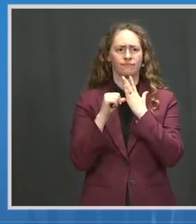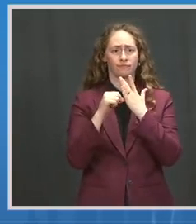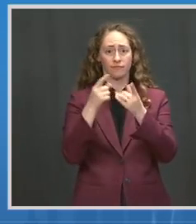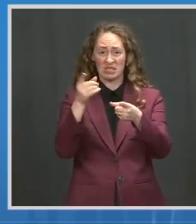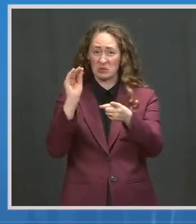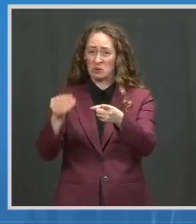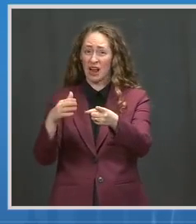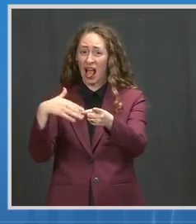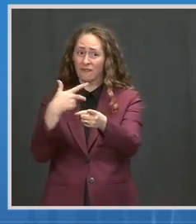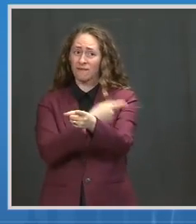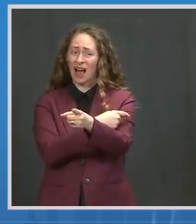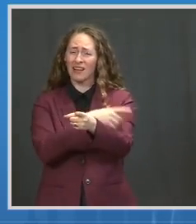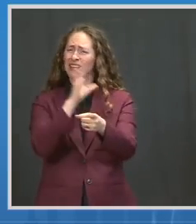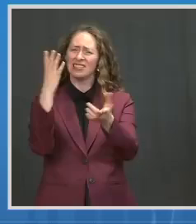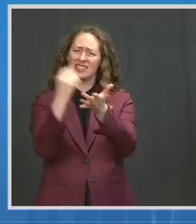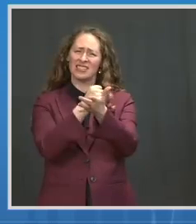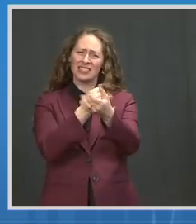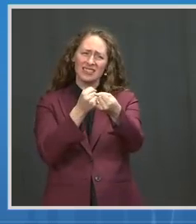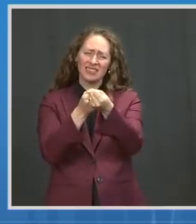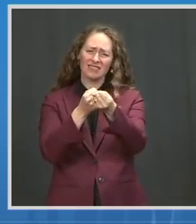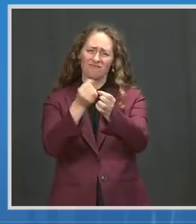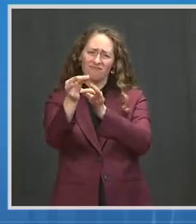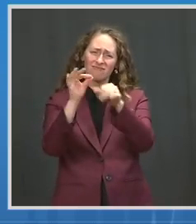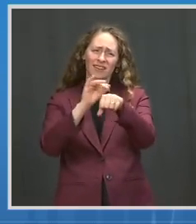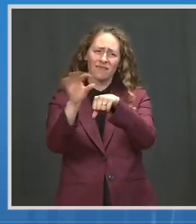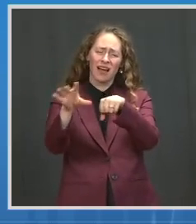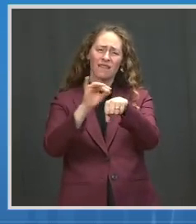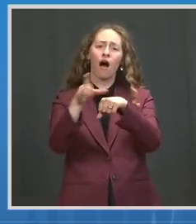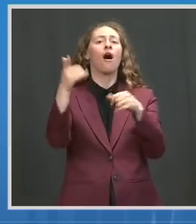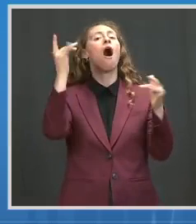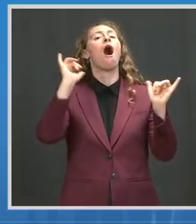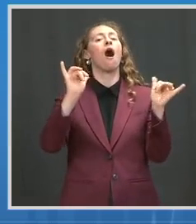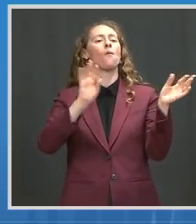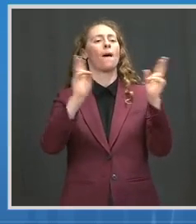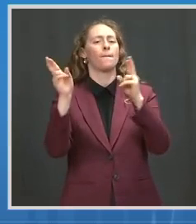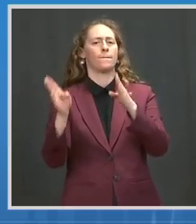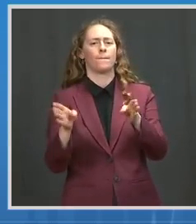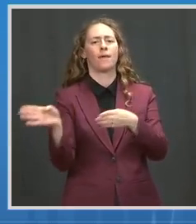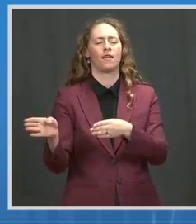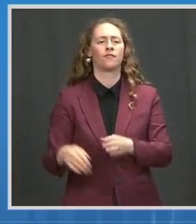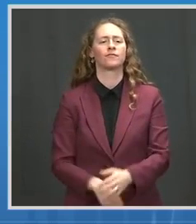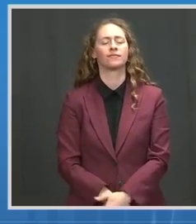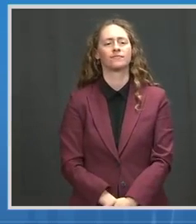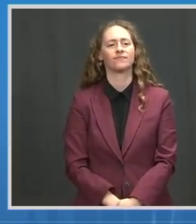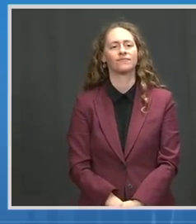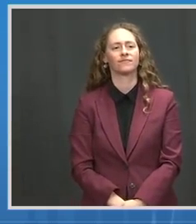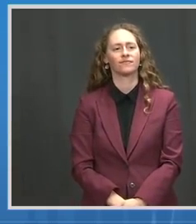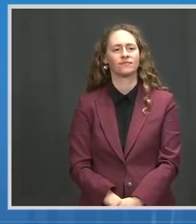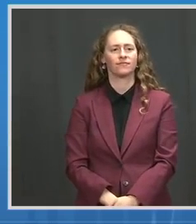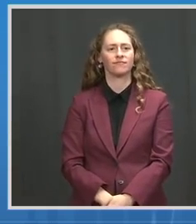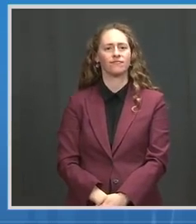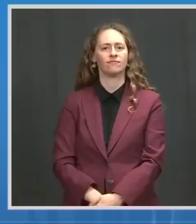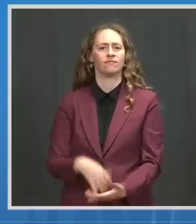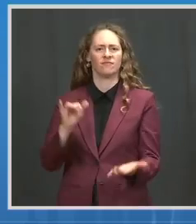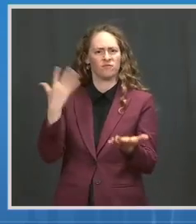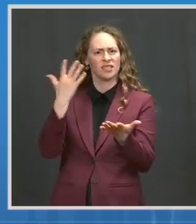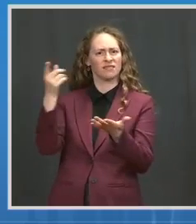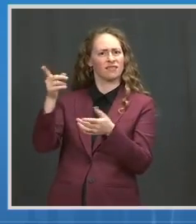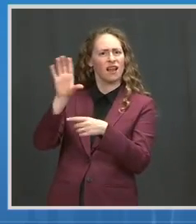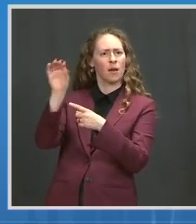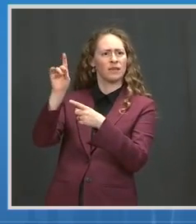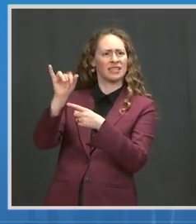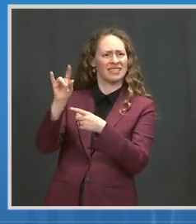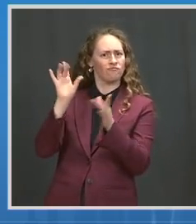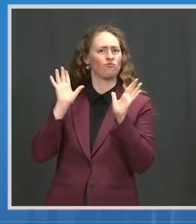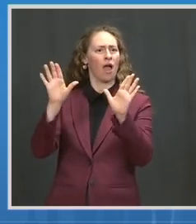vaccination. These are all great examples about how this is not an effort to 70% that is being done by the government. It is